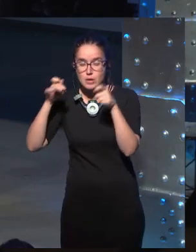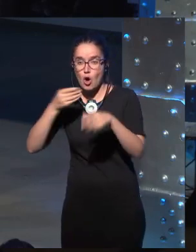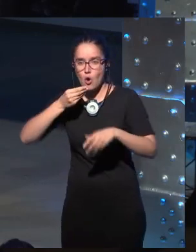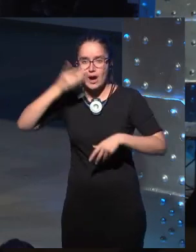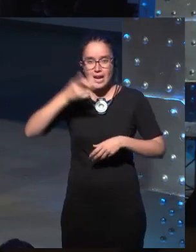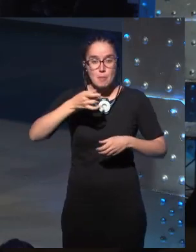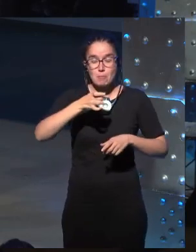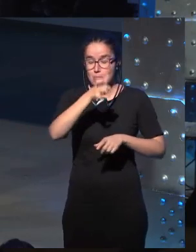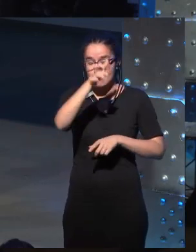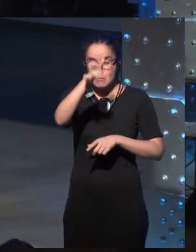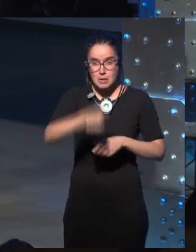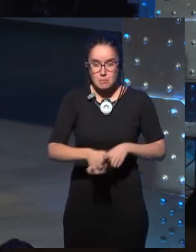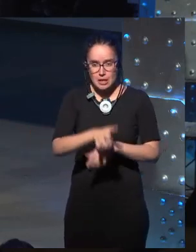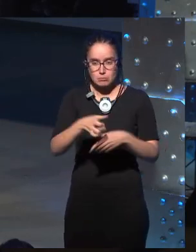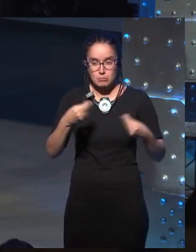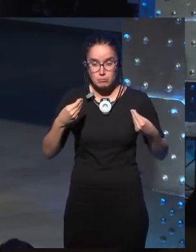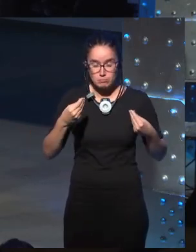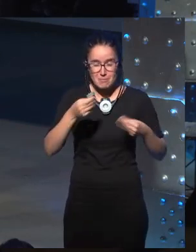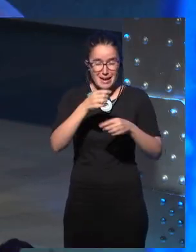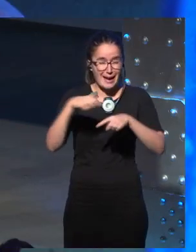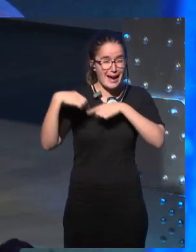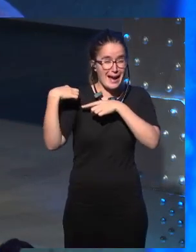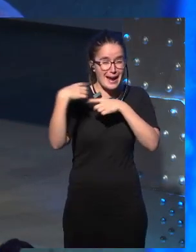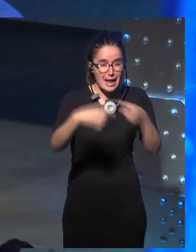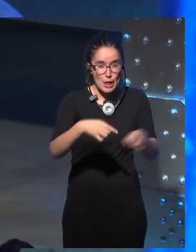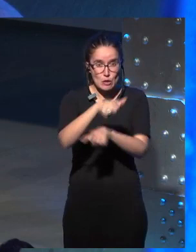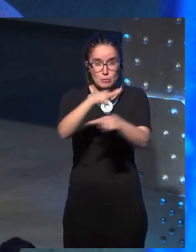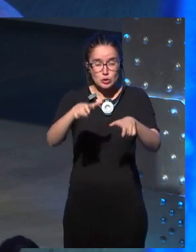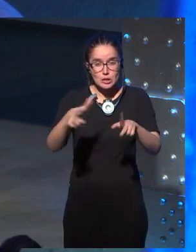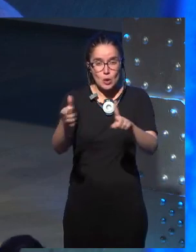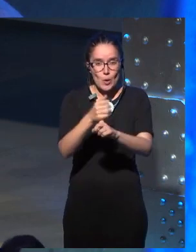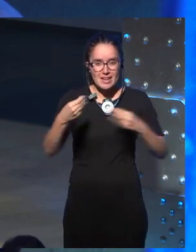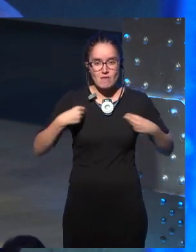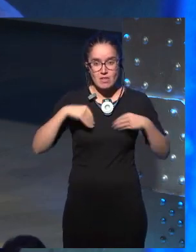somewhere else. I'm pretty ready to bet that we will.